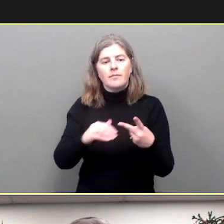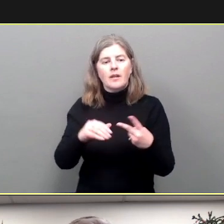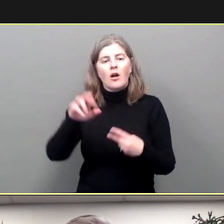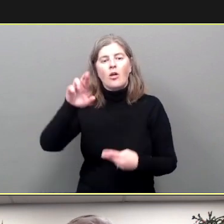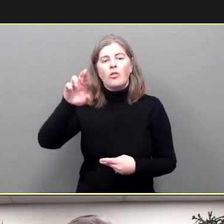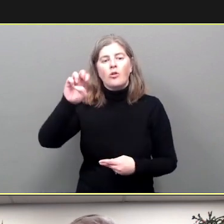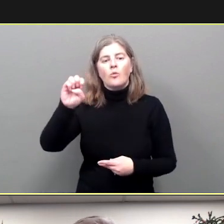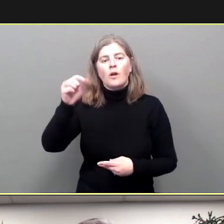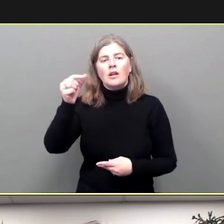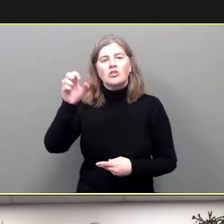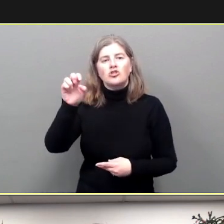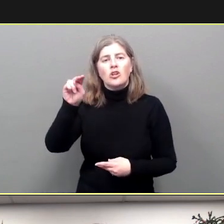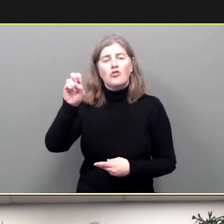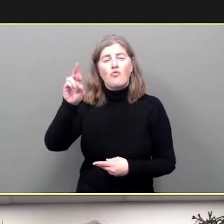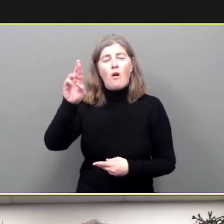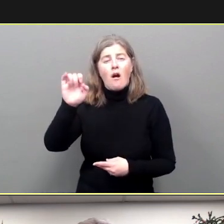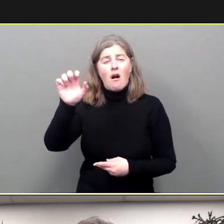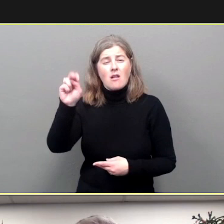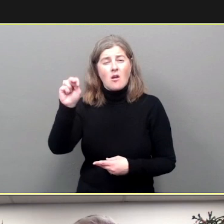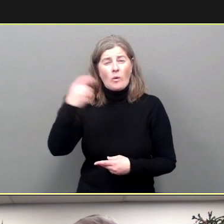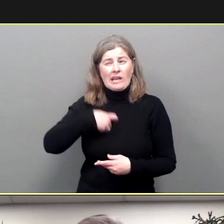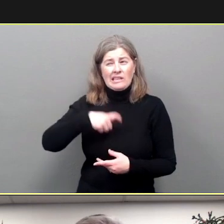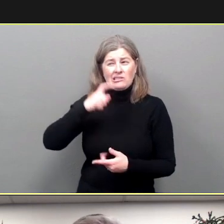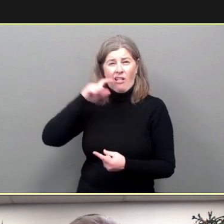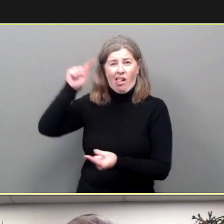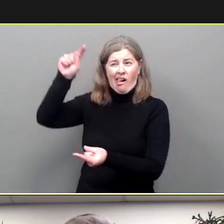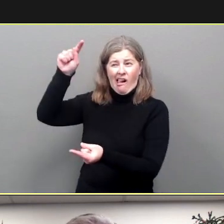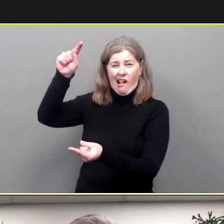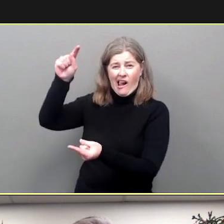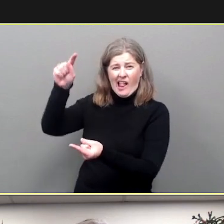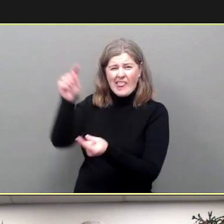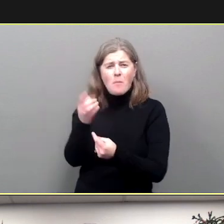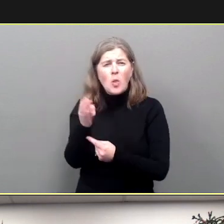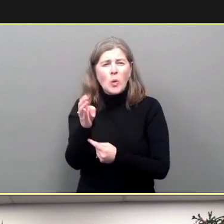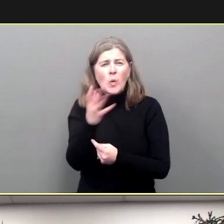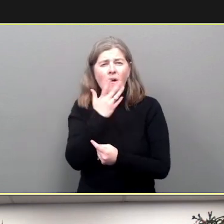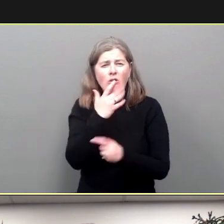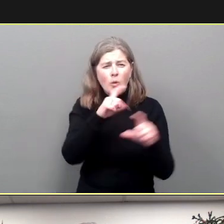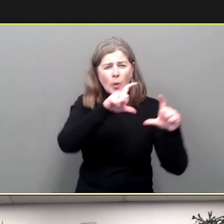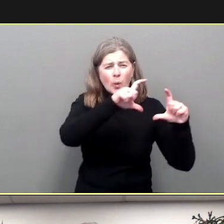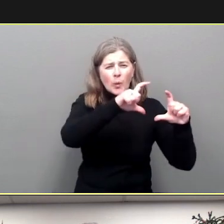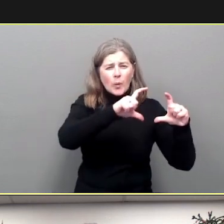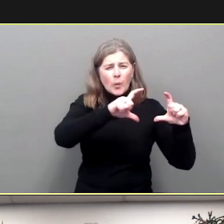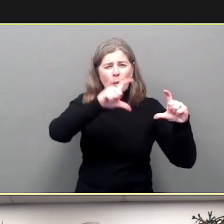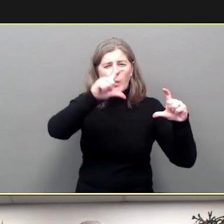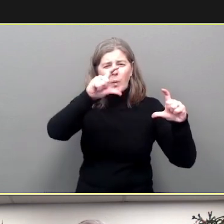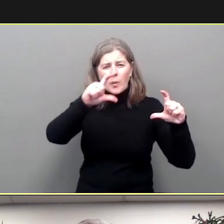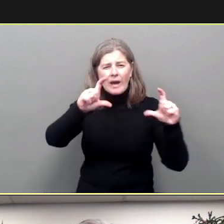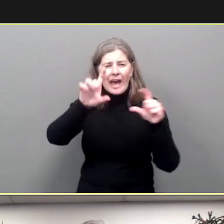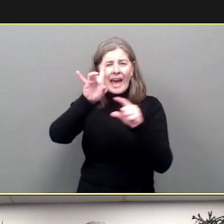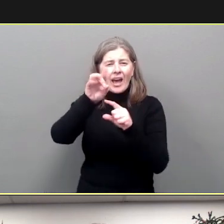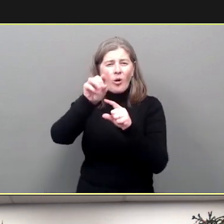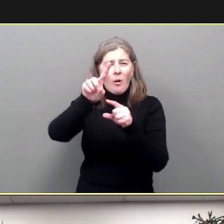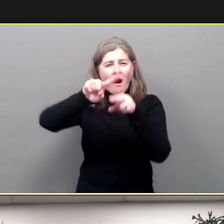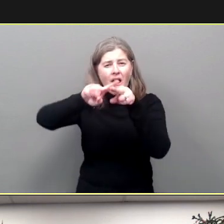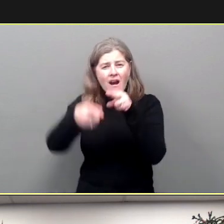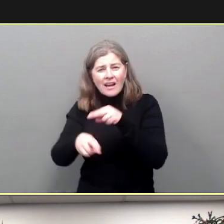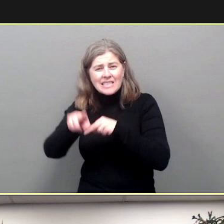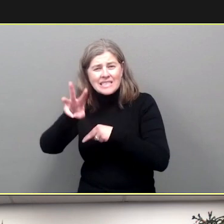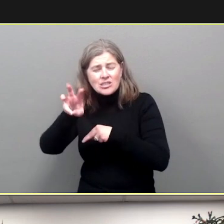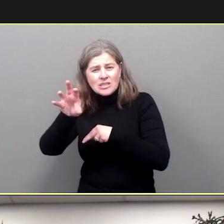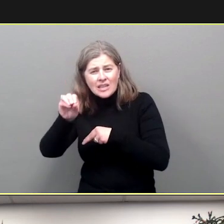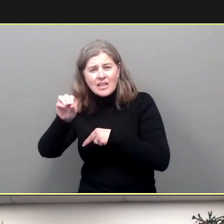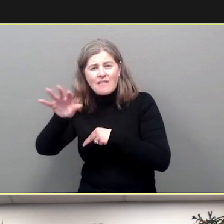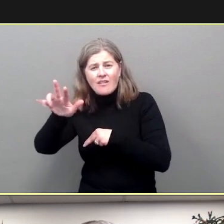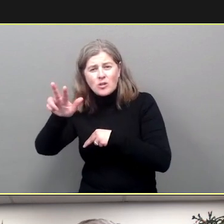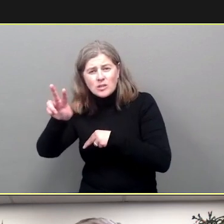was kind of dwindling. It's the middle bluish colored bar. It was 801, it dropped to 670,